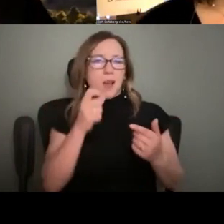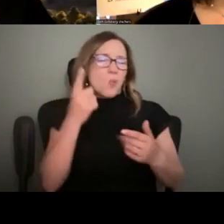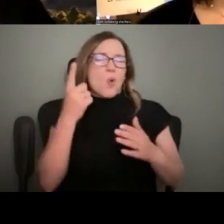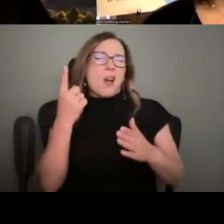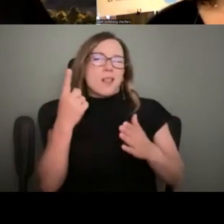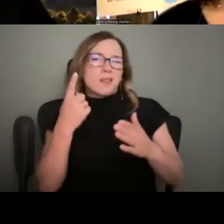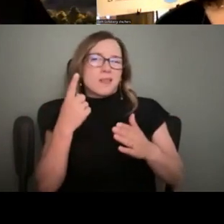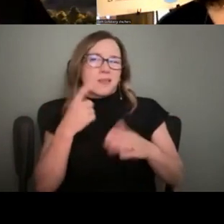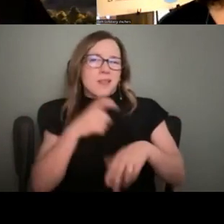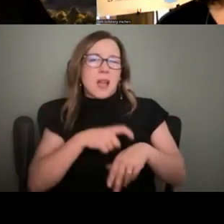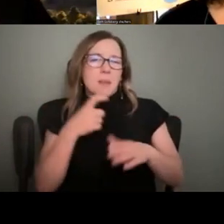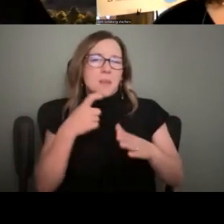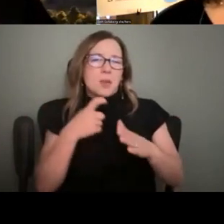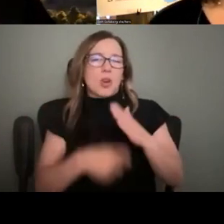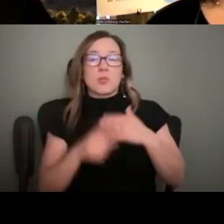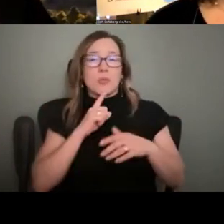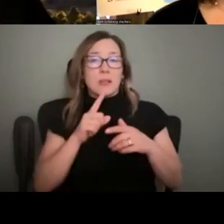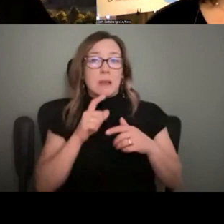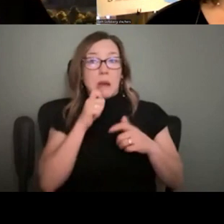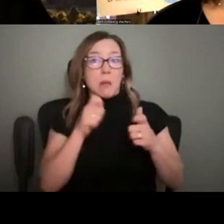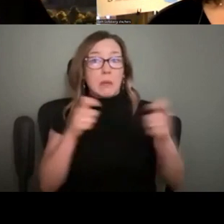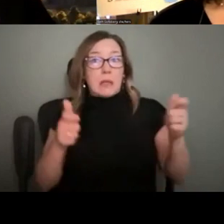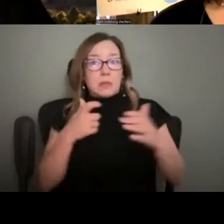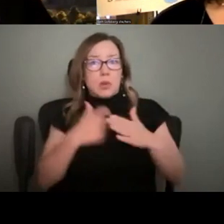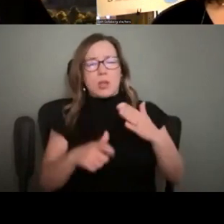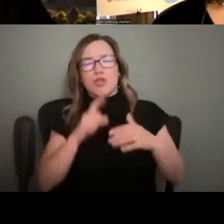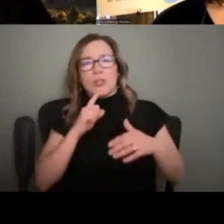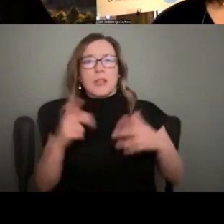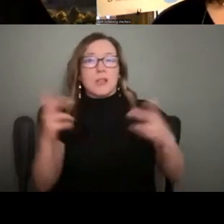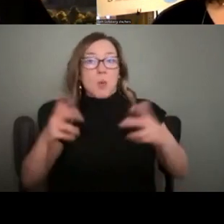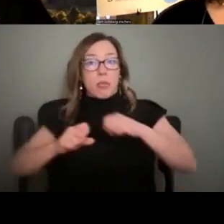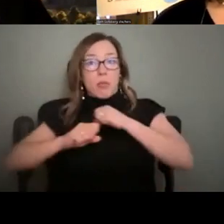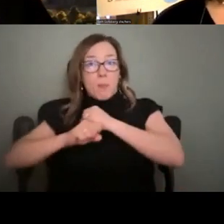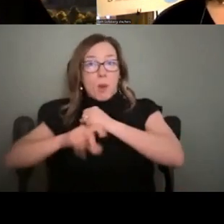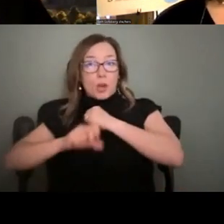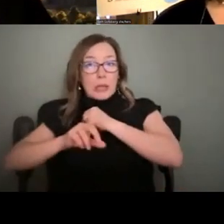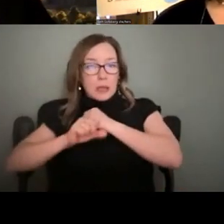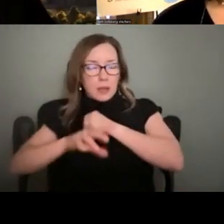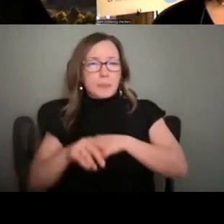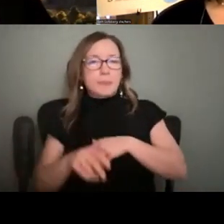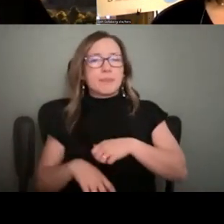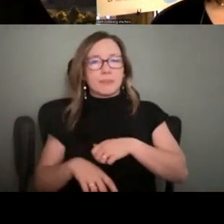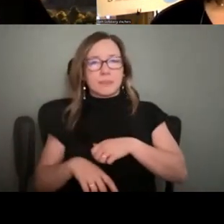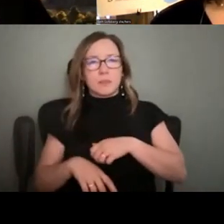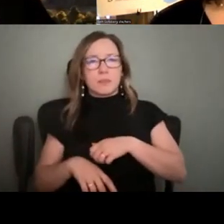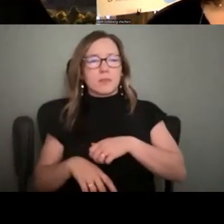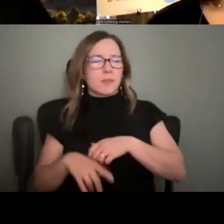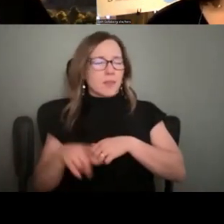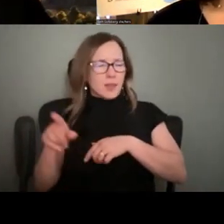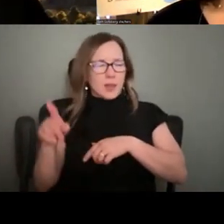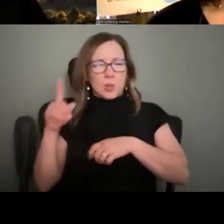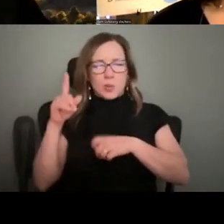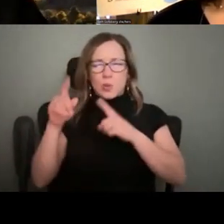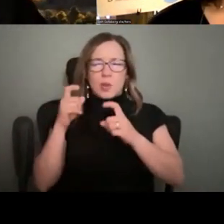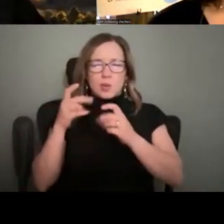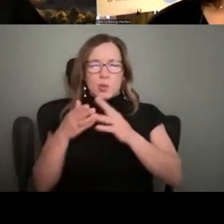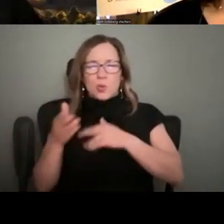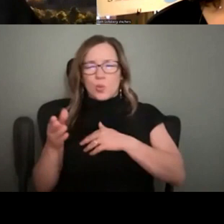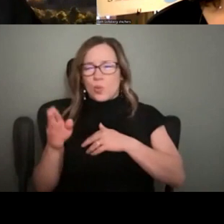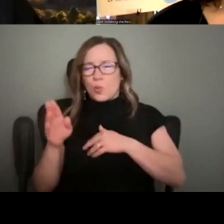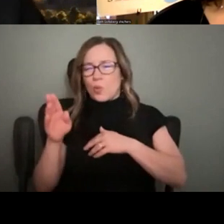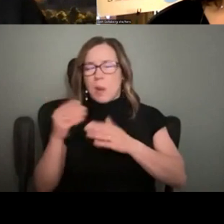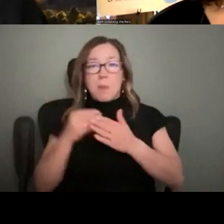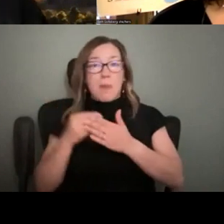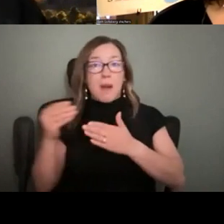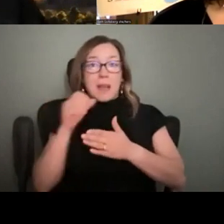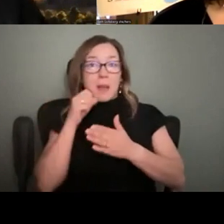on these kinds of efforts. The biggest cost is really the marketing and things like, there was a question that came through on buying a mailing list,